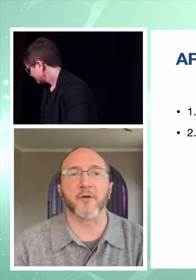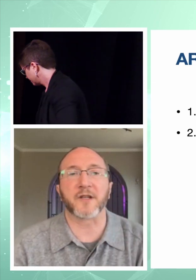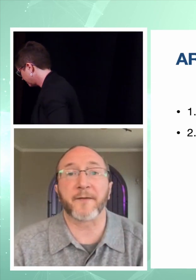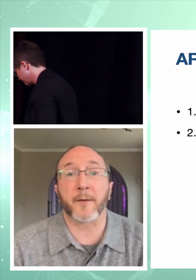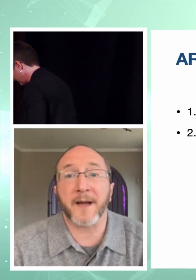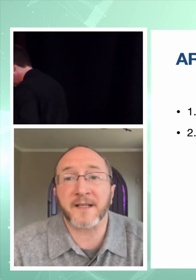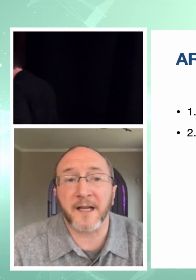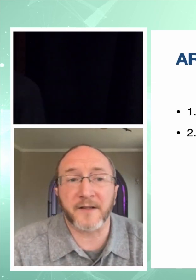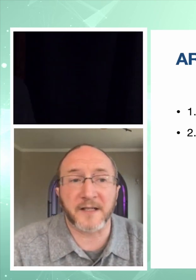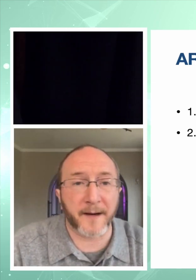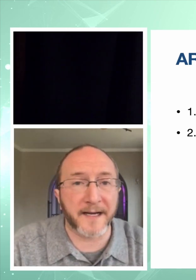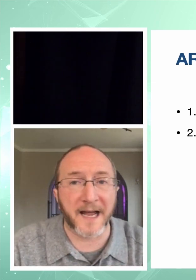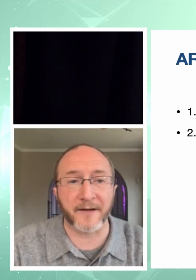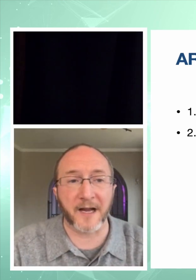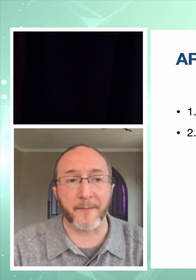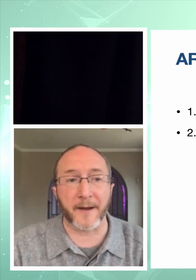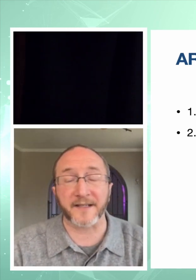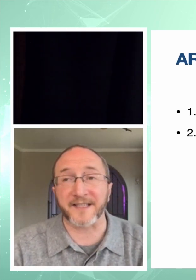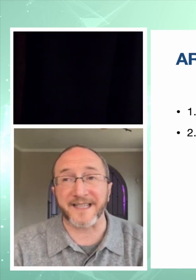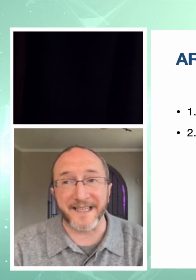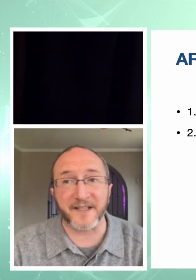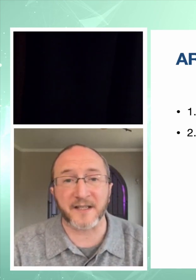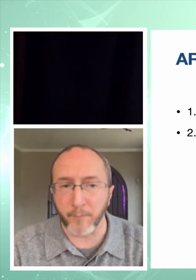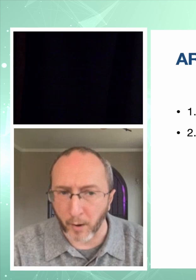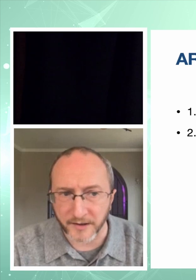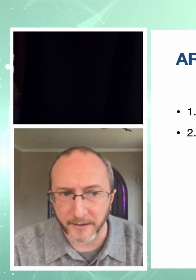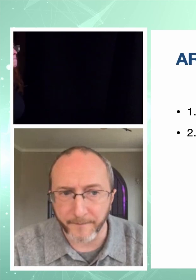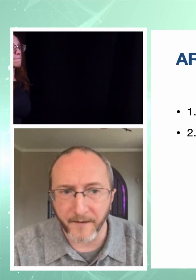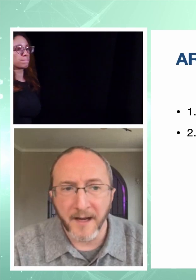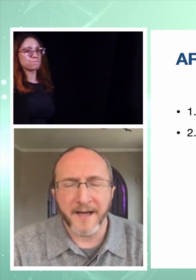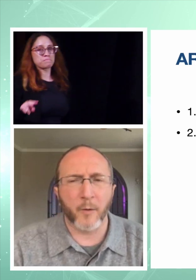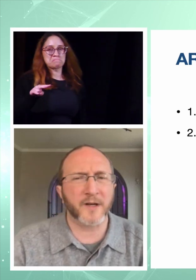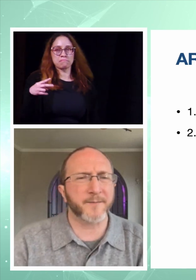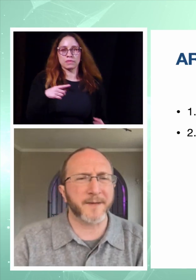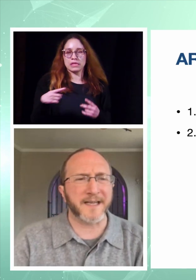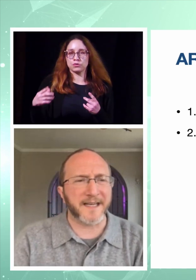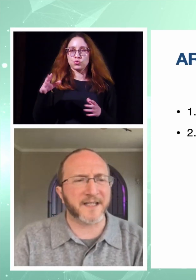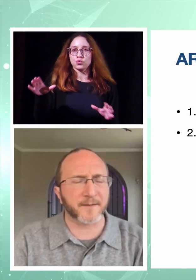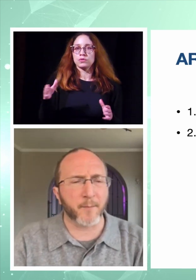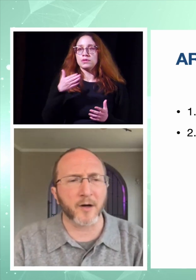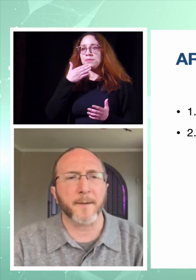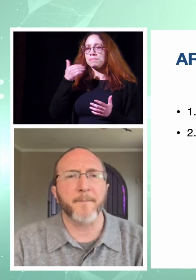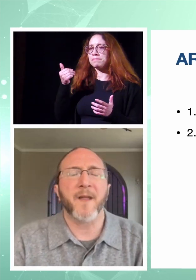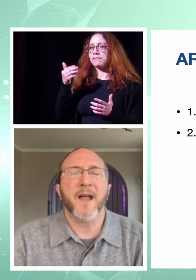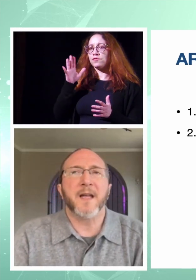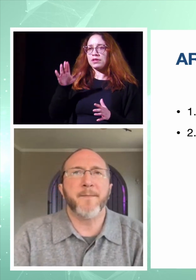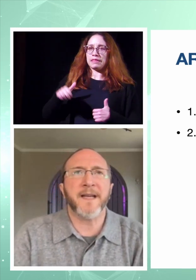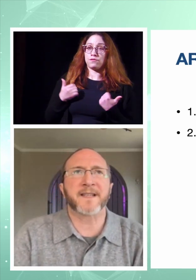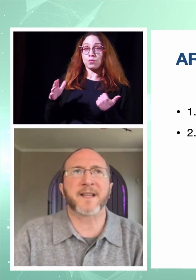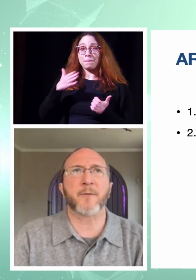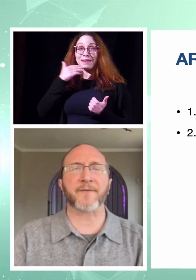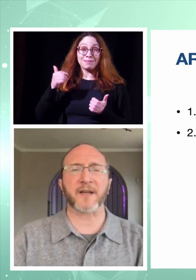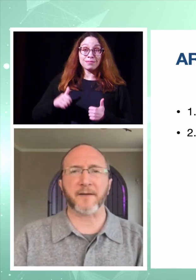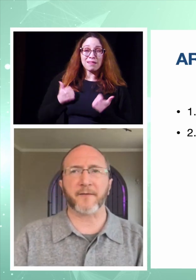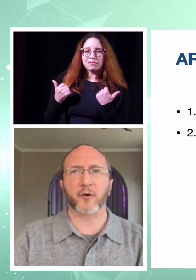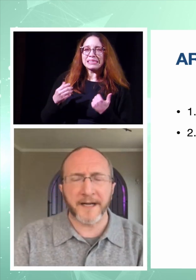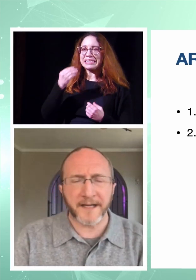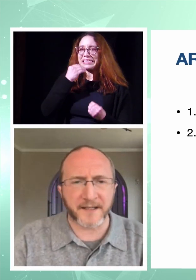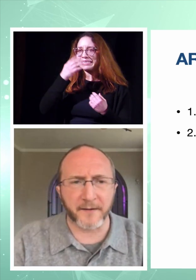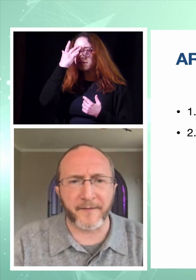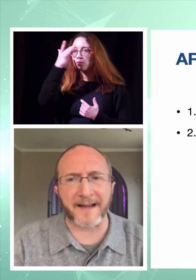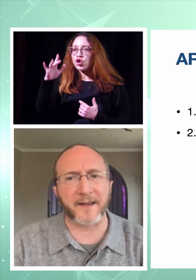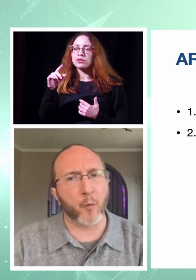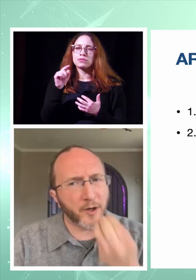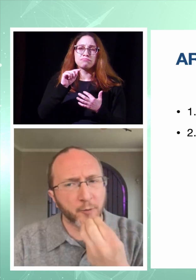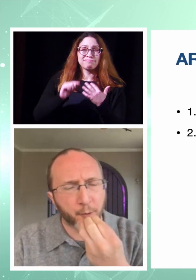us to do to live our best life despite having MS is to eat smart. Now, what does it mean to eat smart? It means that we have to give